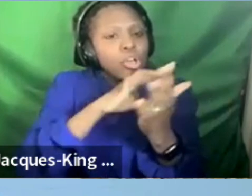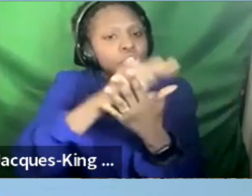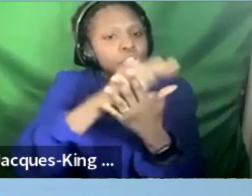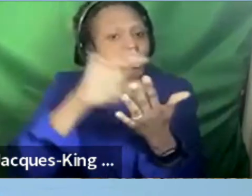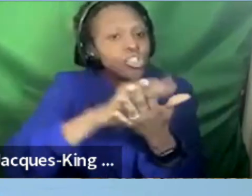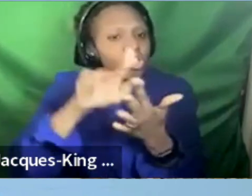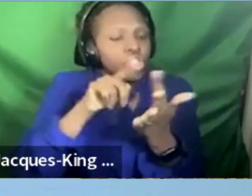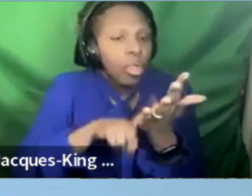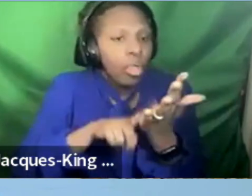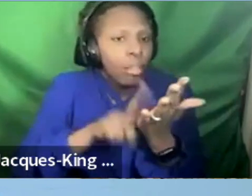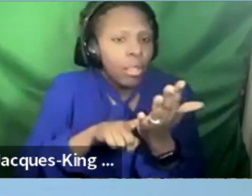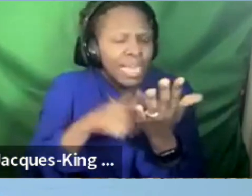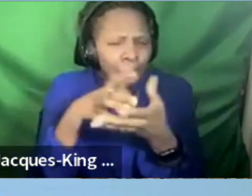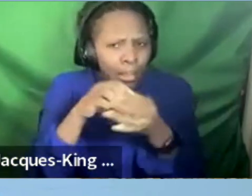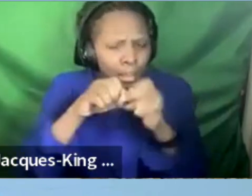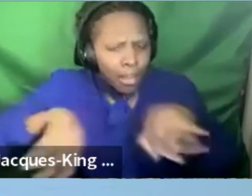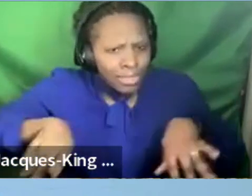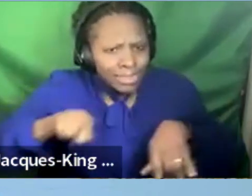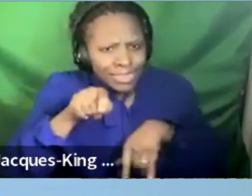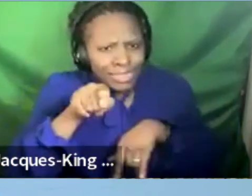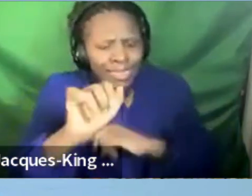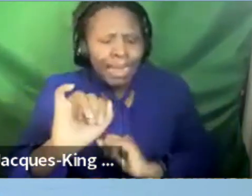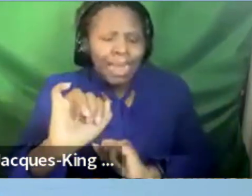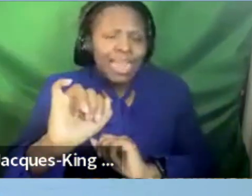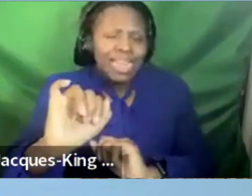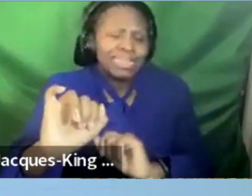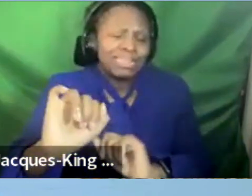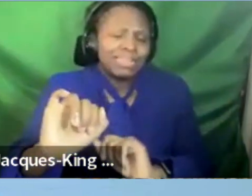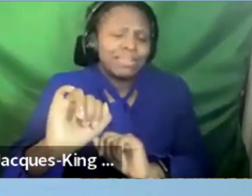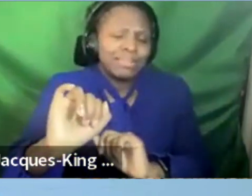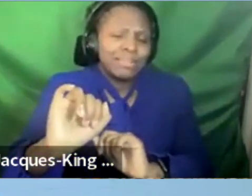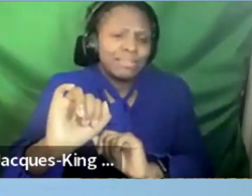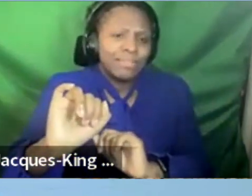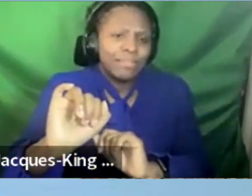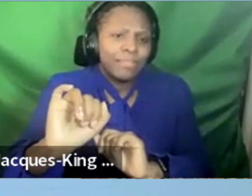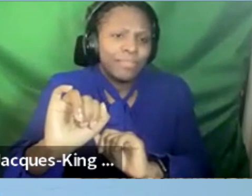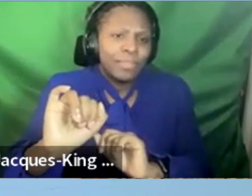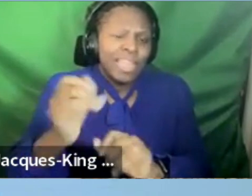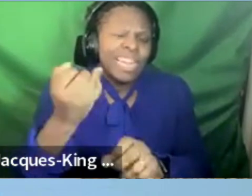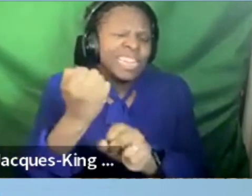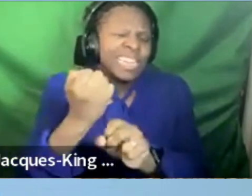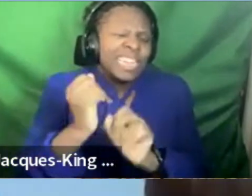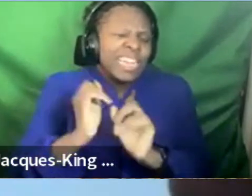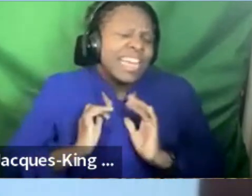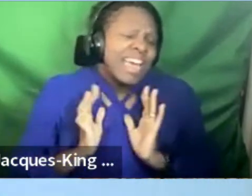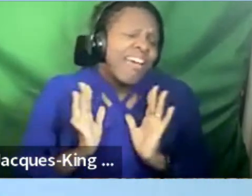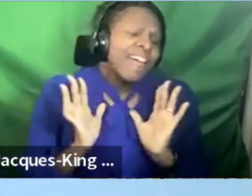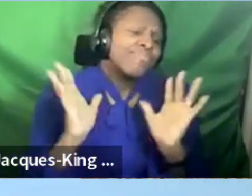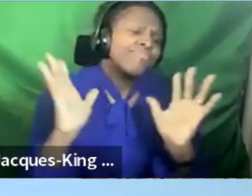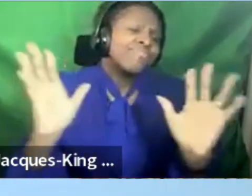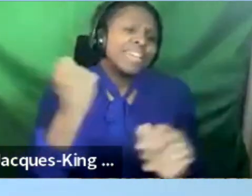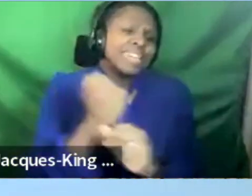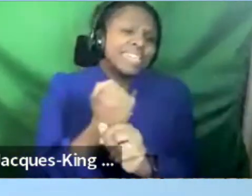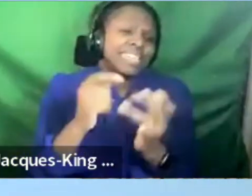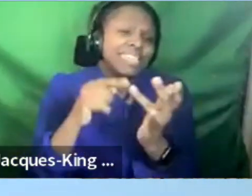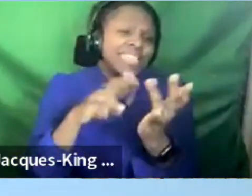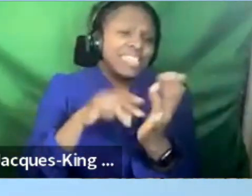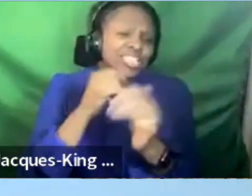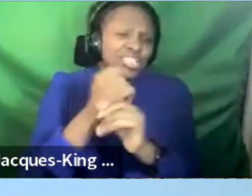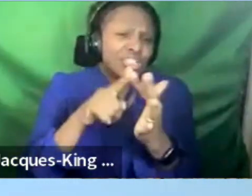I think it was Julie Birchall, and her headline is something like, he's lost